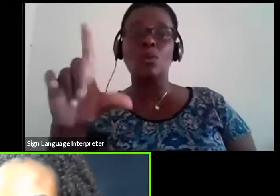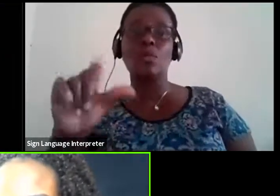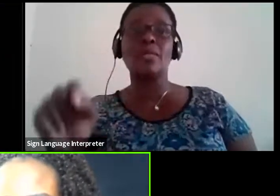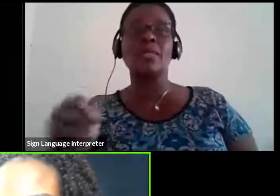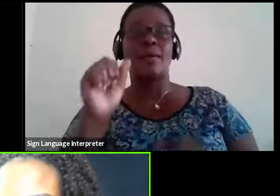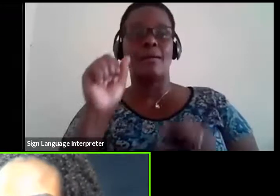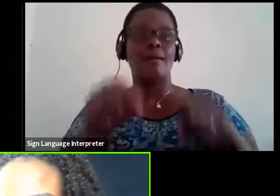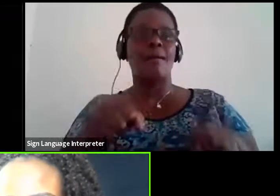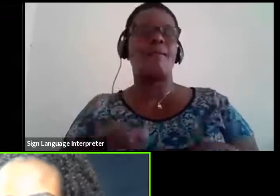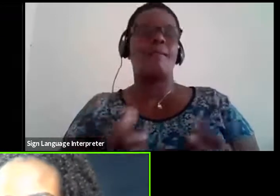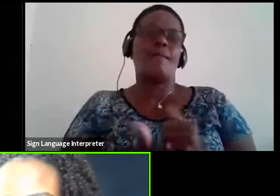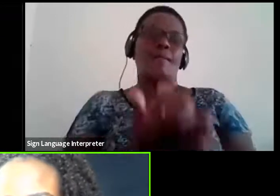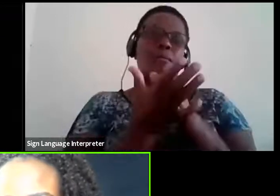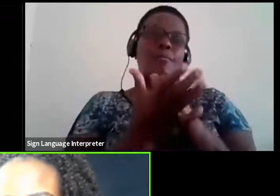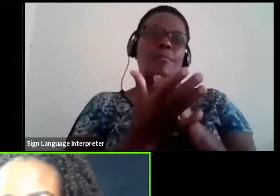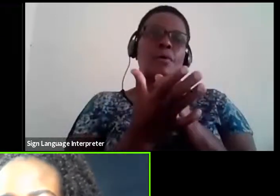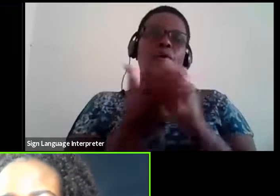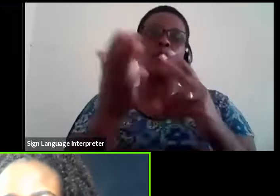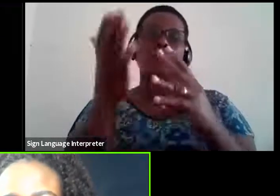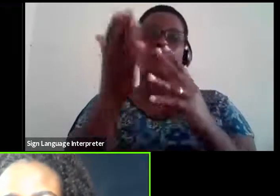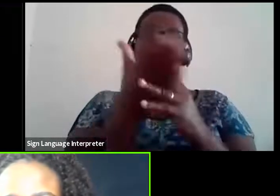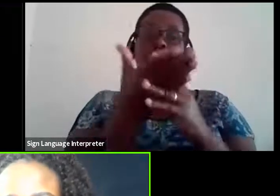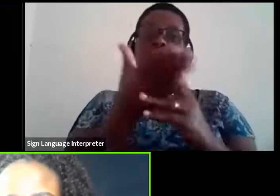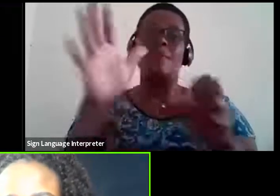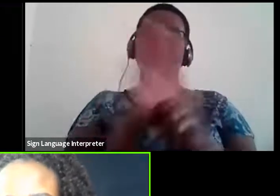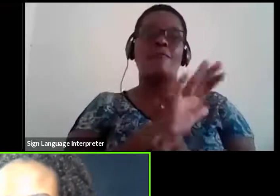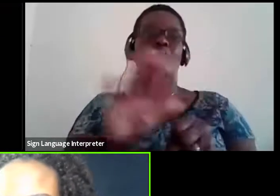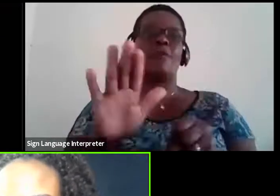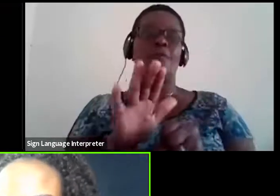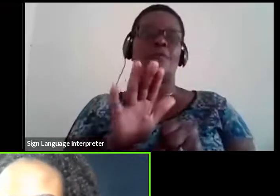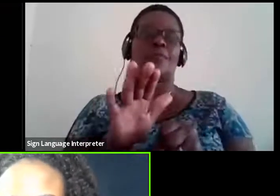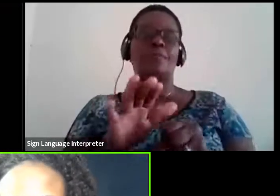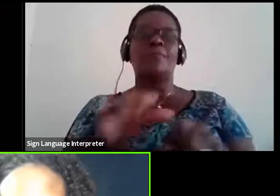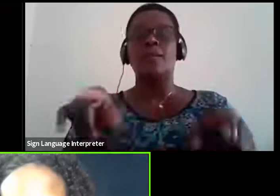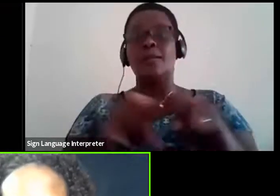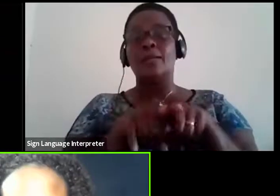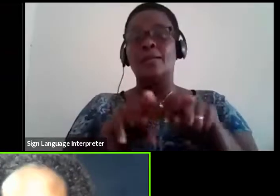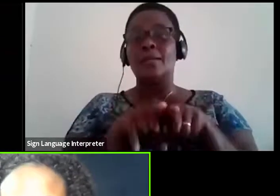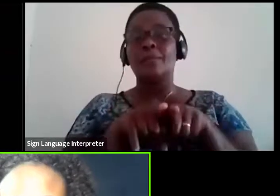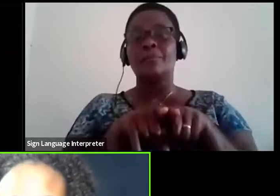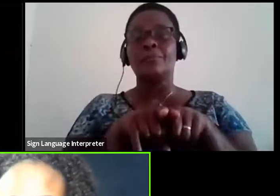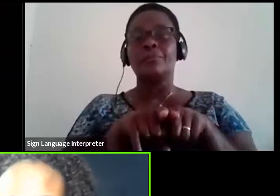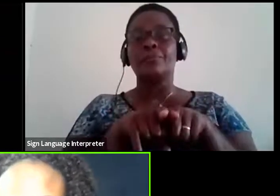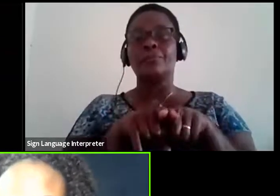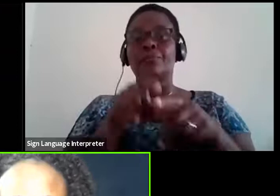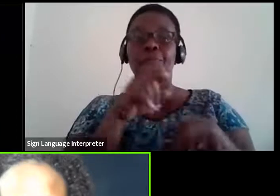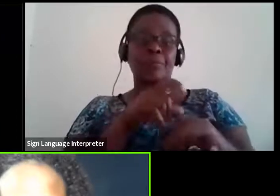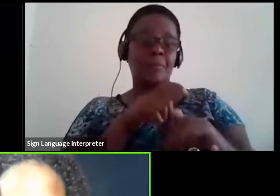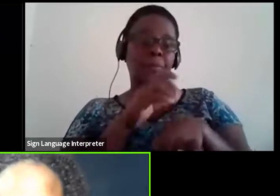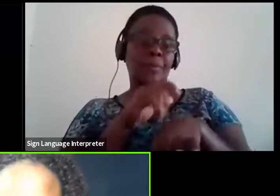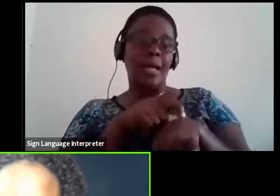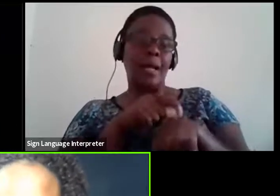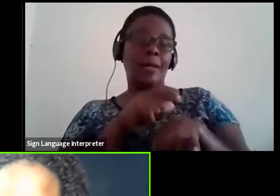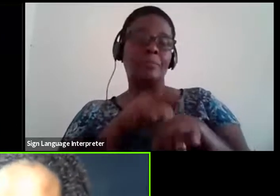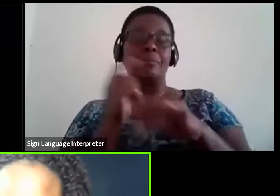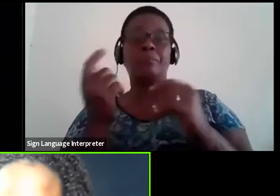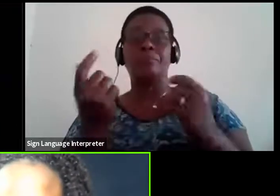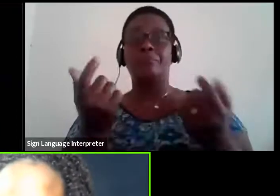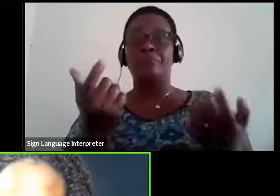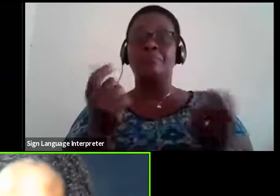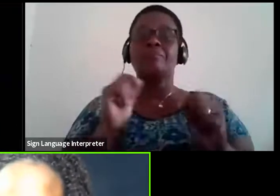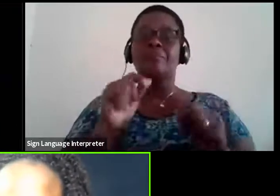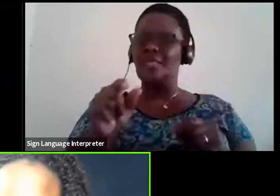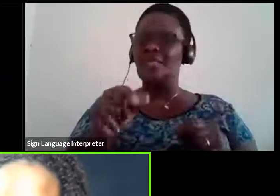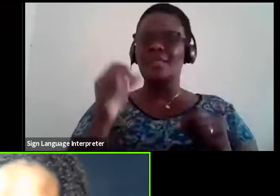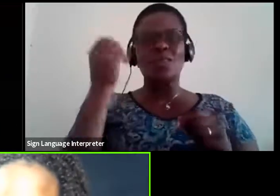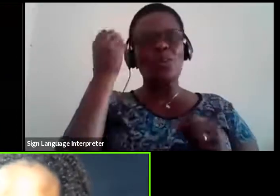help to fill that gap. And also, I think the beauty of using tools is that it's, most times I think this is a very creative venture, even